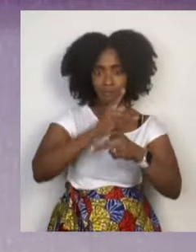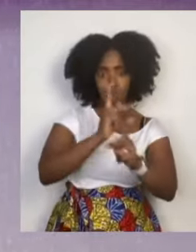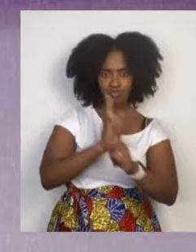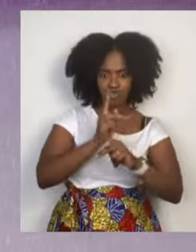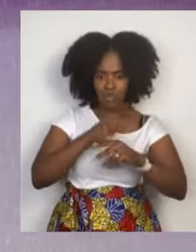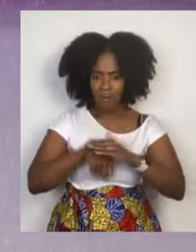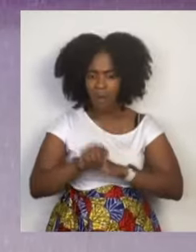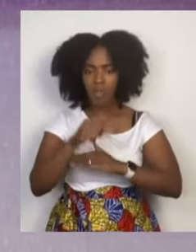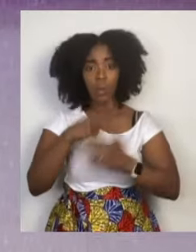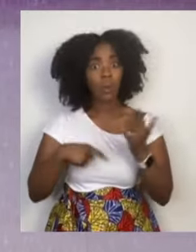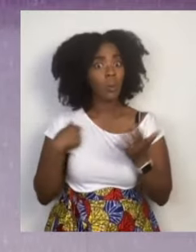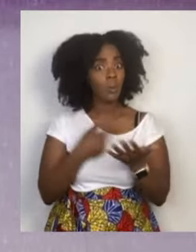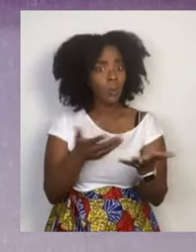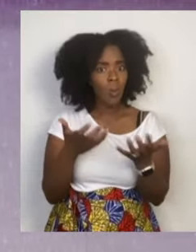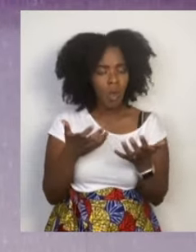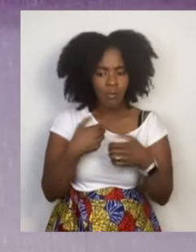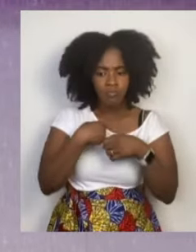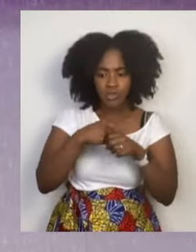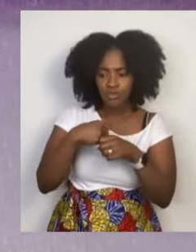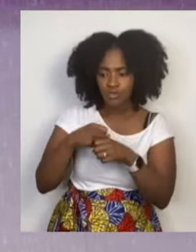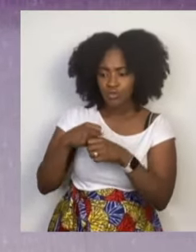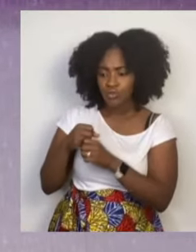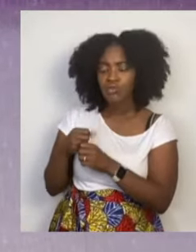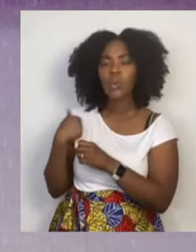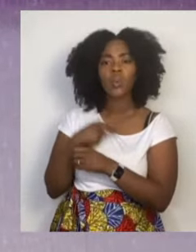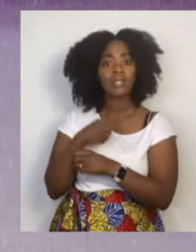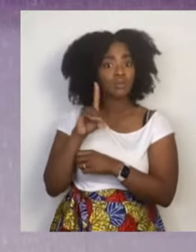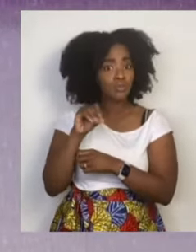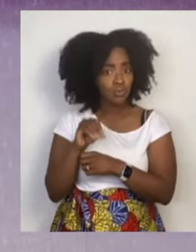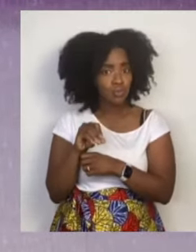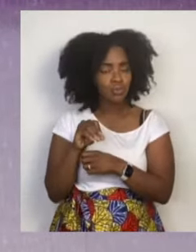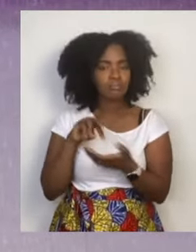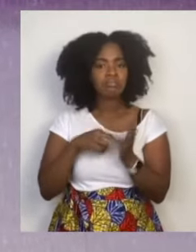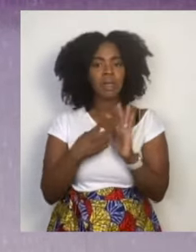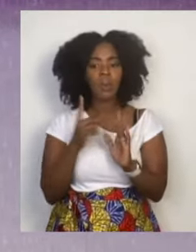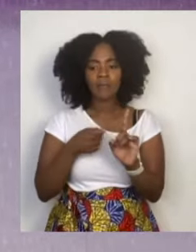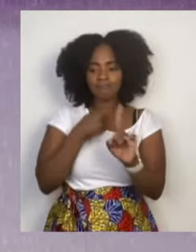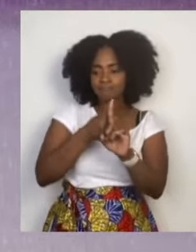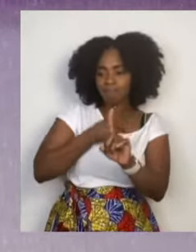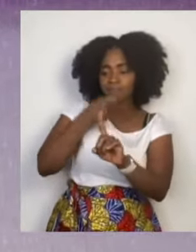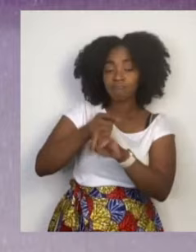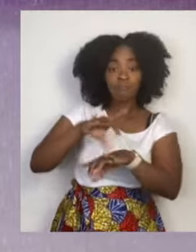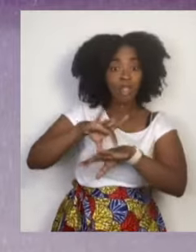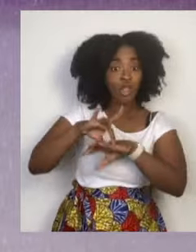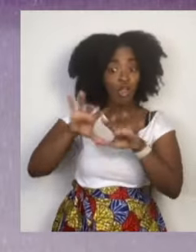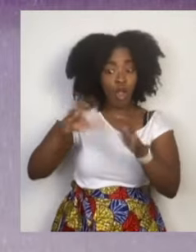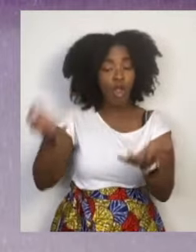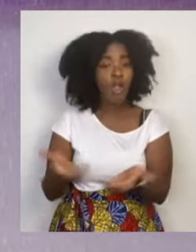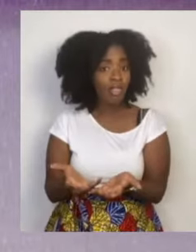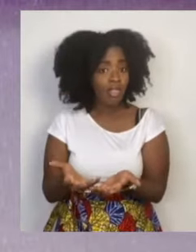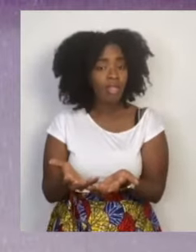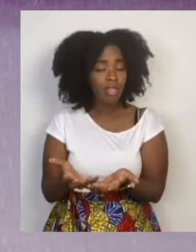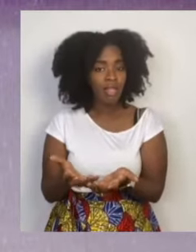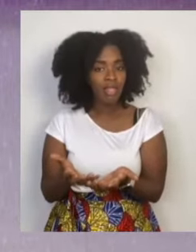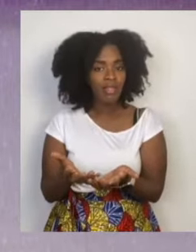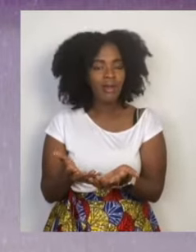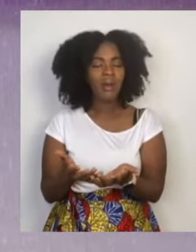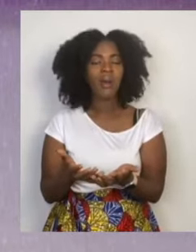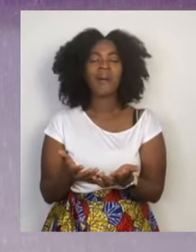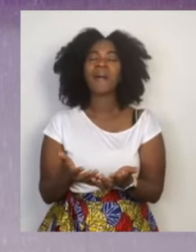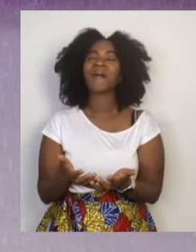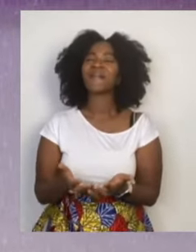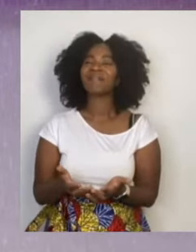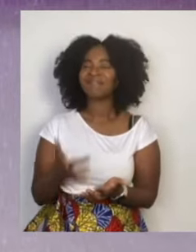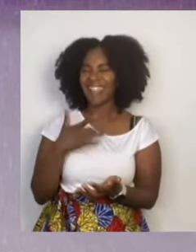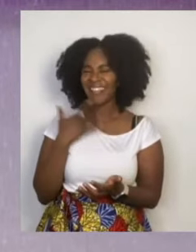producing what God needs in the earth. Oh, somebody just got free. I